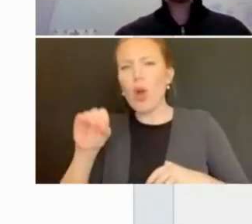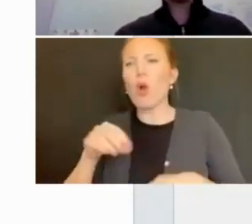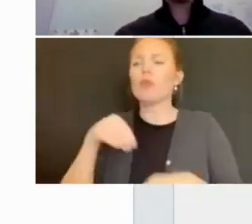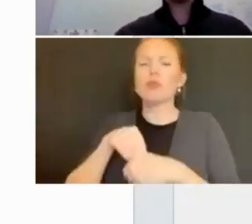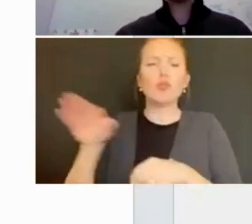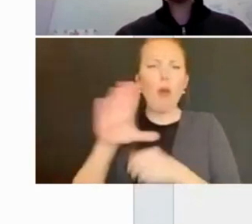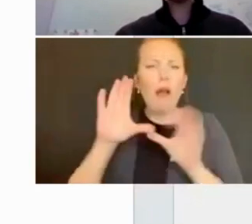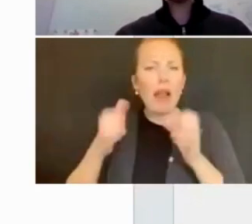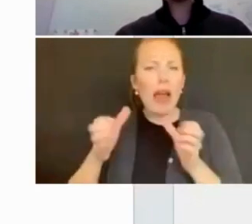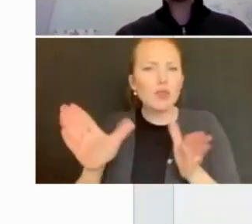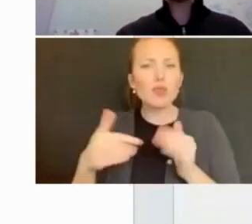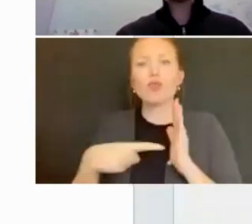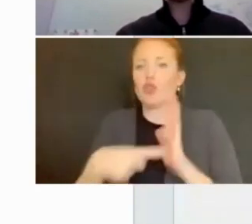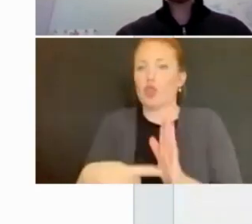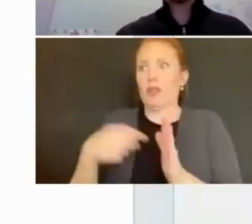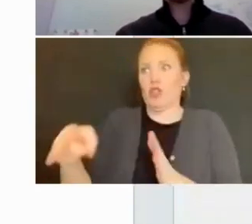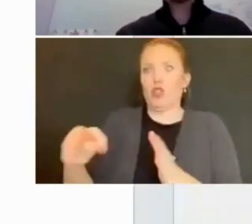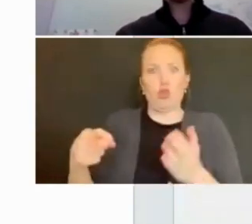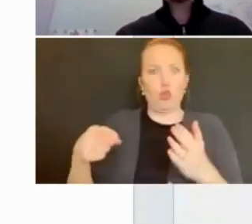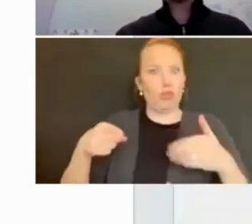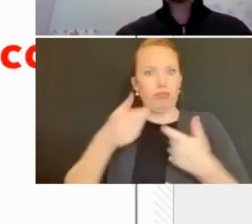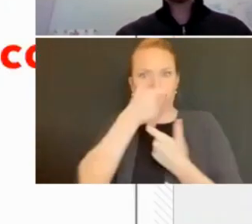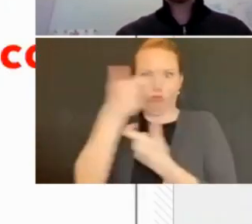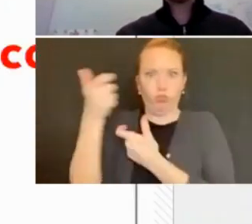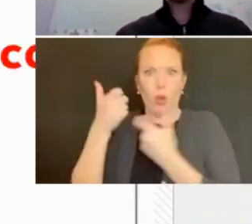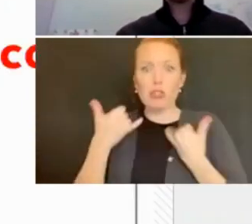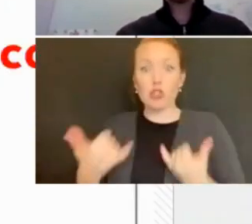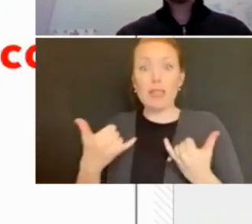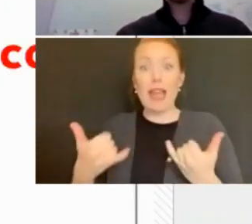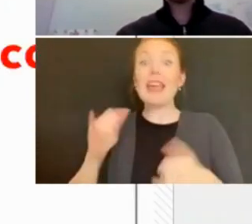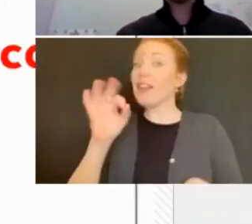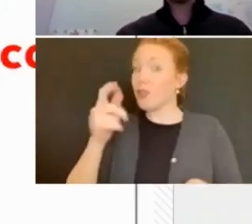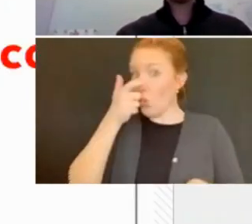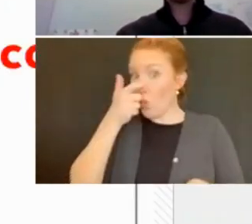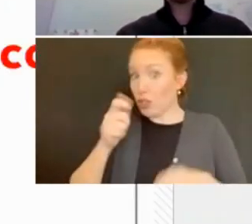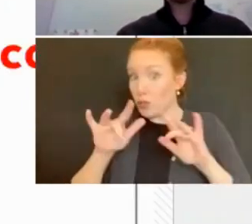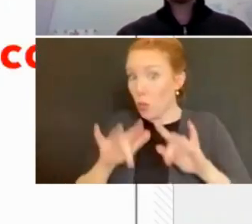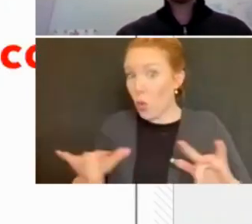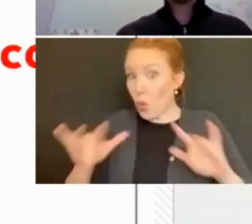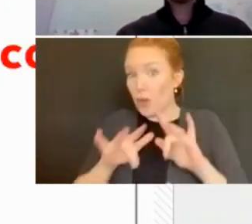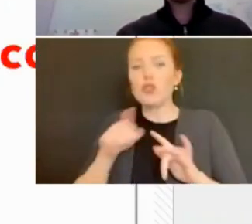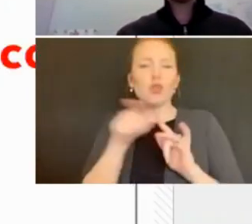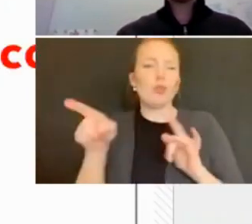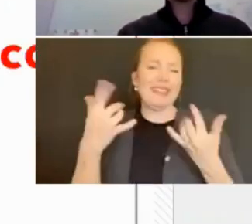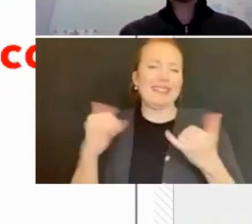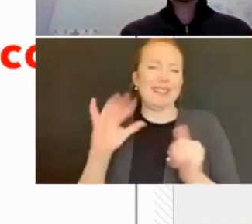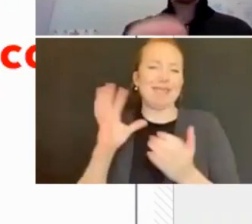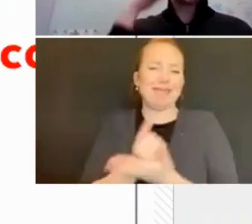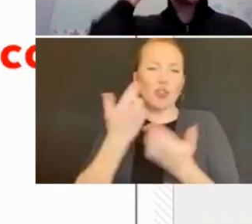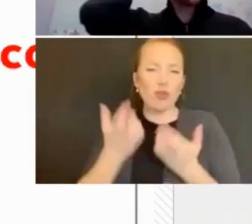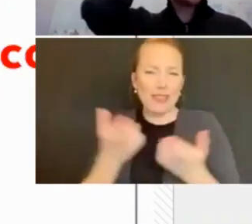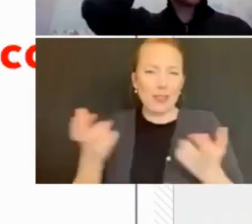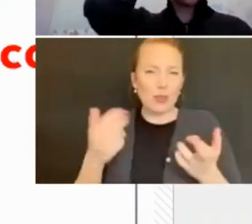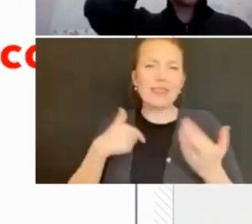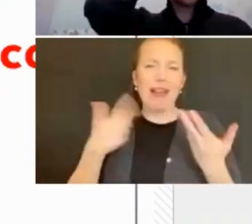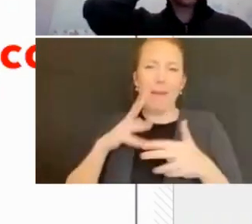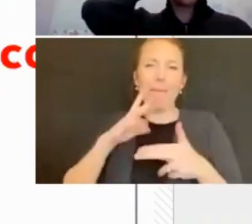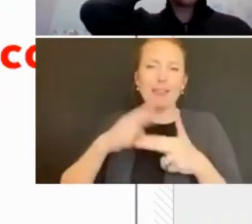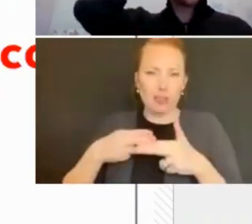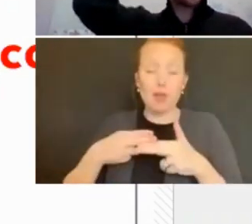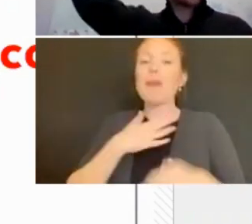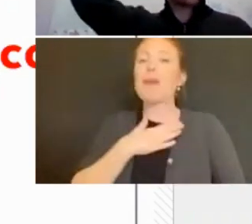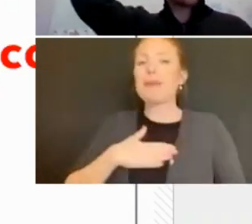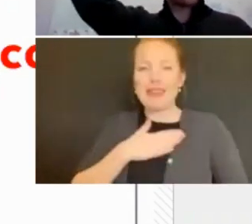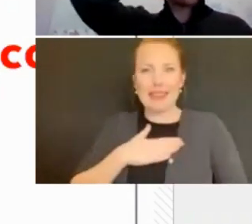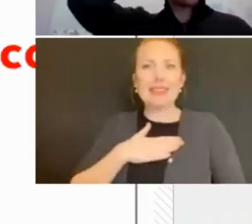were with us today. And if you're watching this on a recording, you can still have the resources that I mentioned. Please just